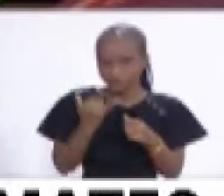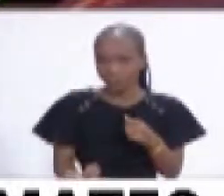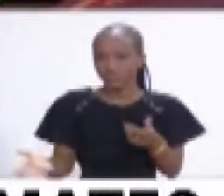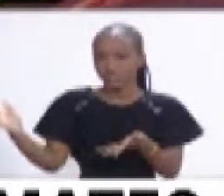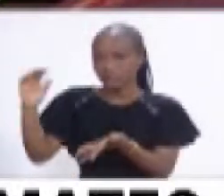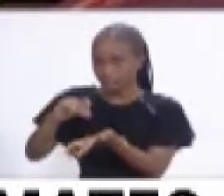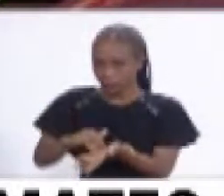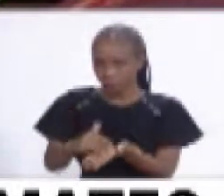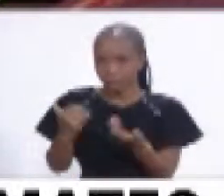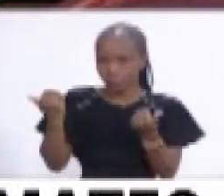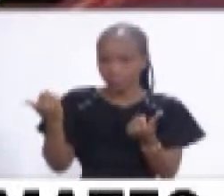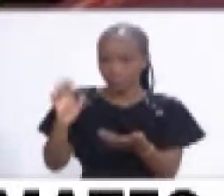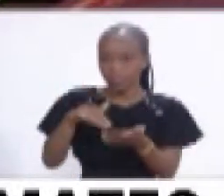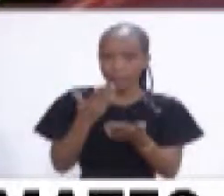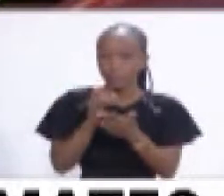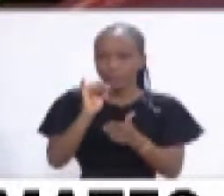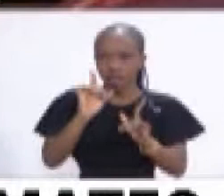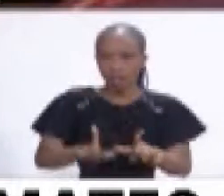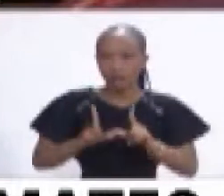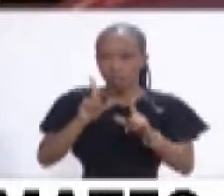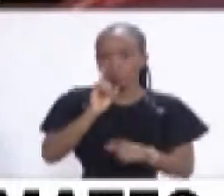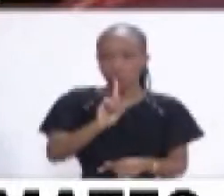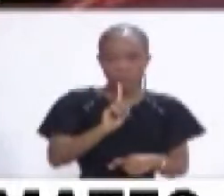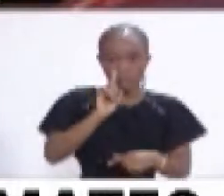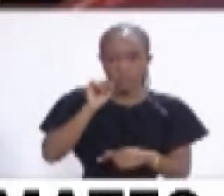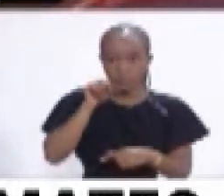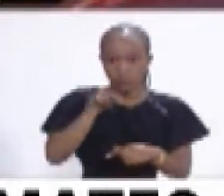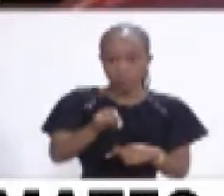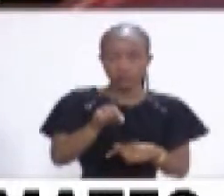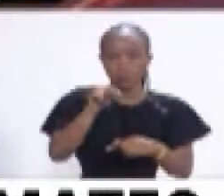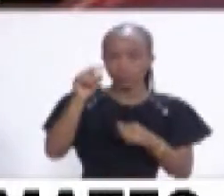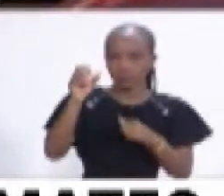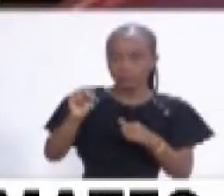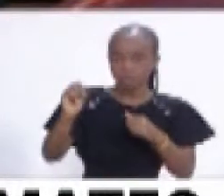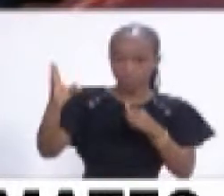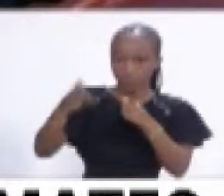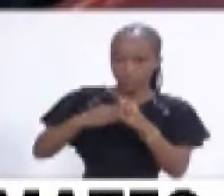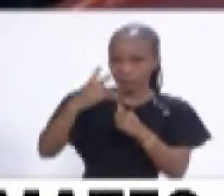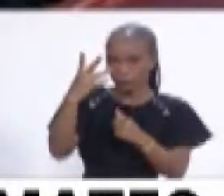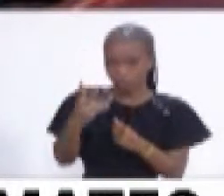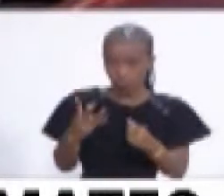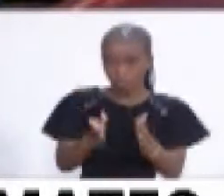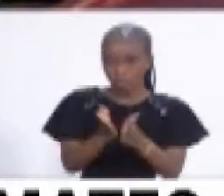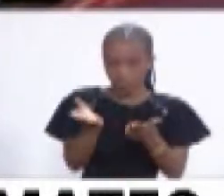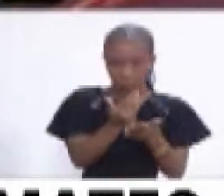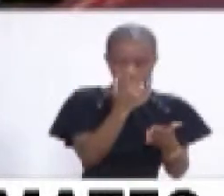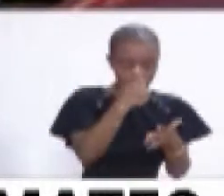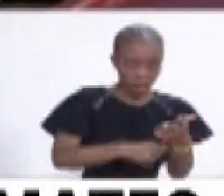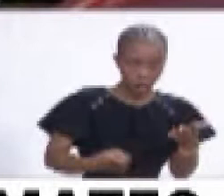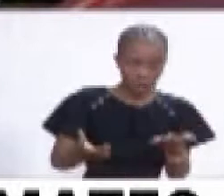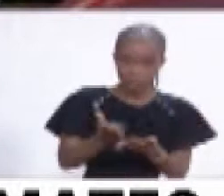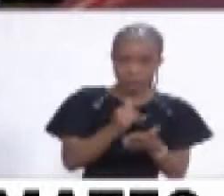yet to get to that level of 1.594 with only about 3 weeks of revenue collection remaining this year, and maybe about 2